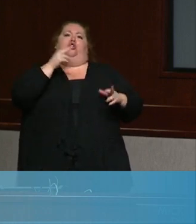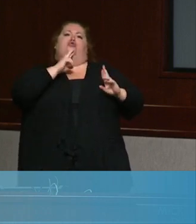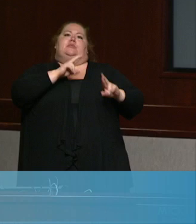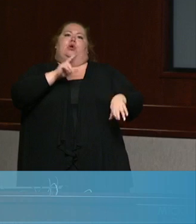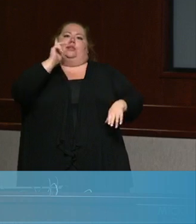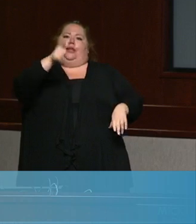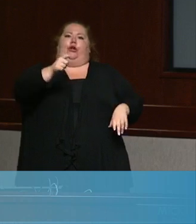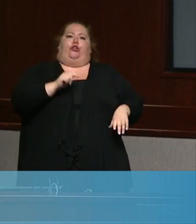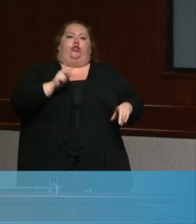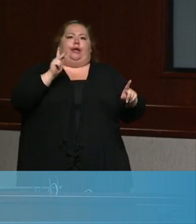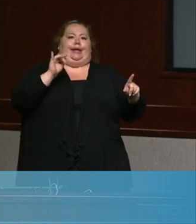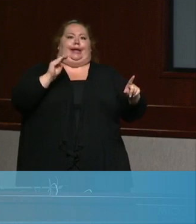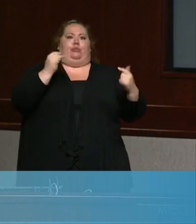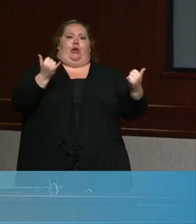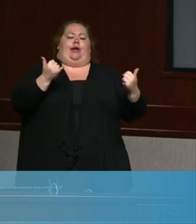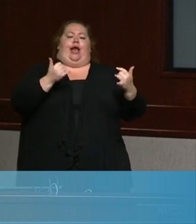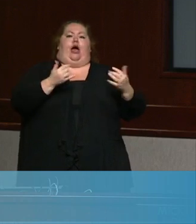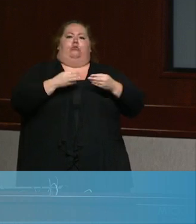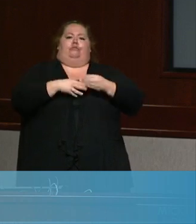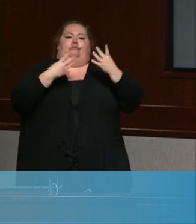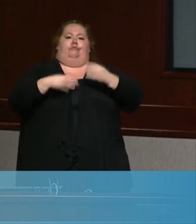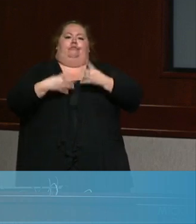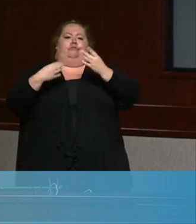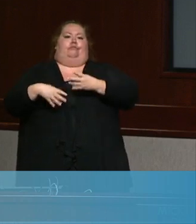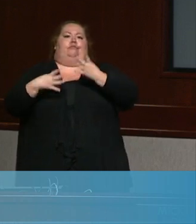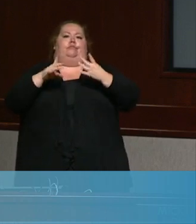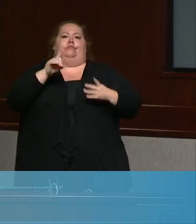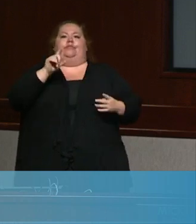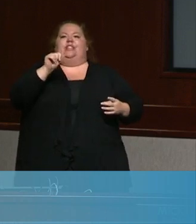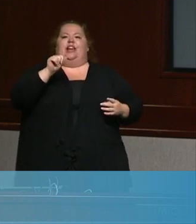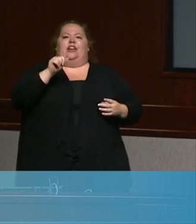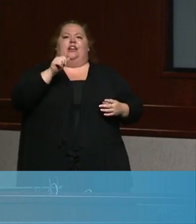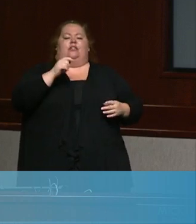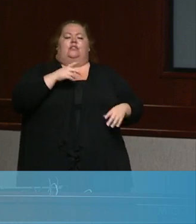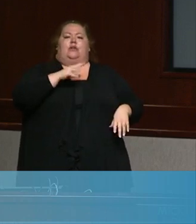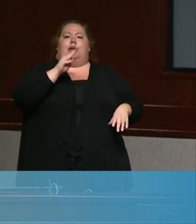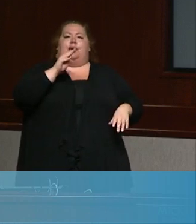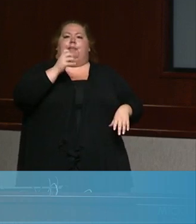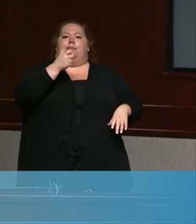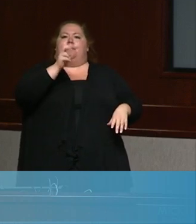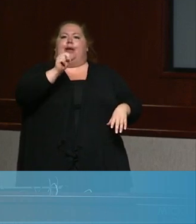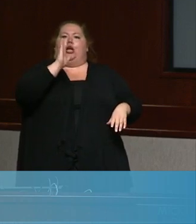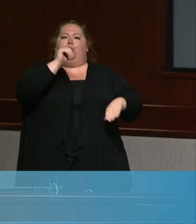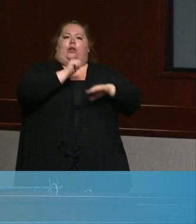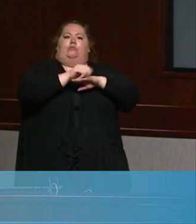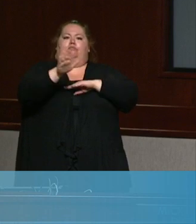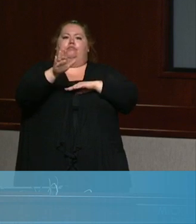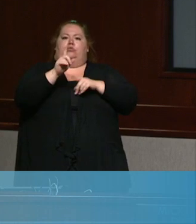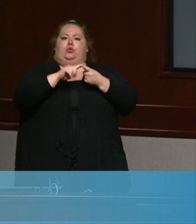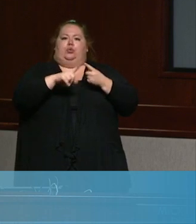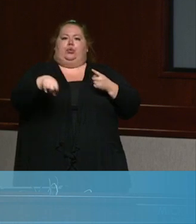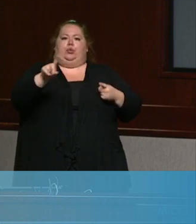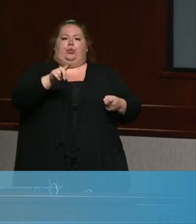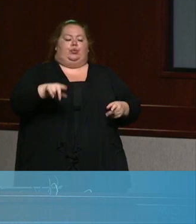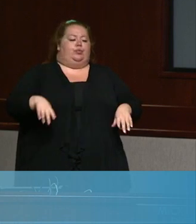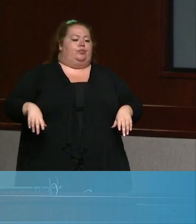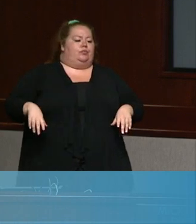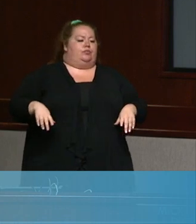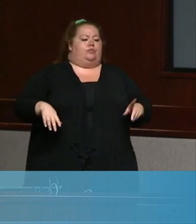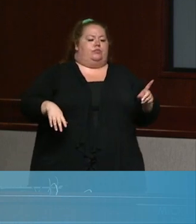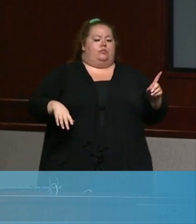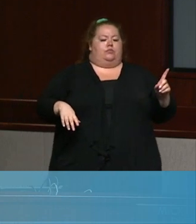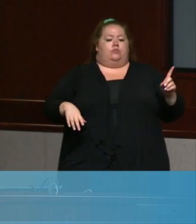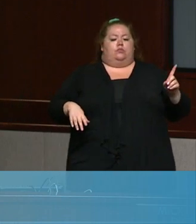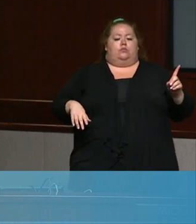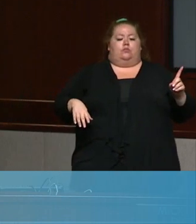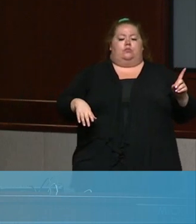Kim is trying to look up that information, and we'll give it to Megan, and then she can send it out. If you could also, if you're as long as you're looking